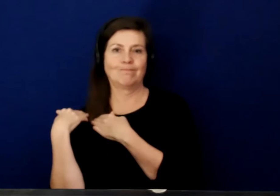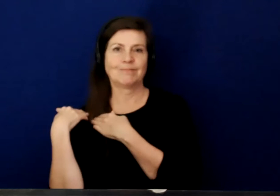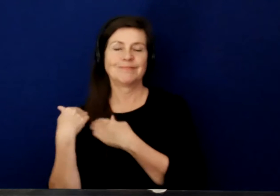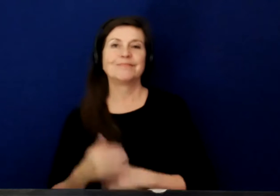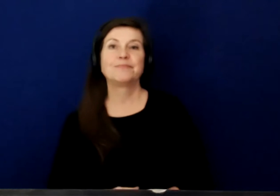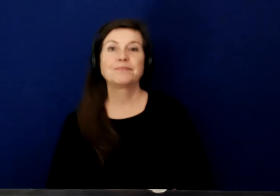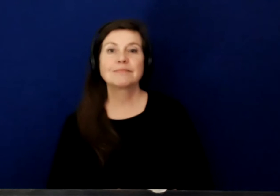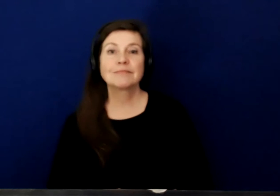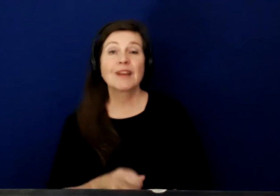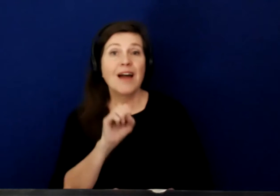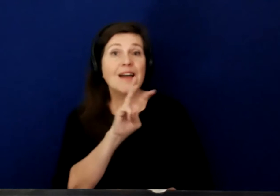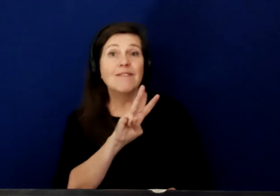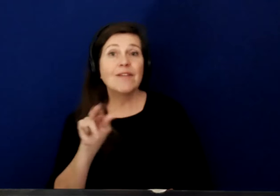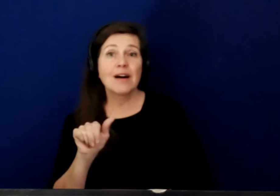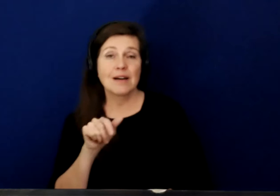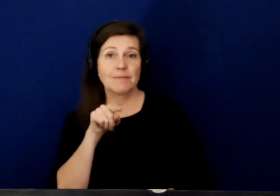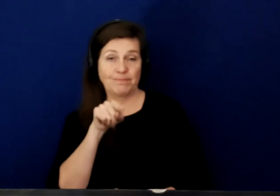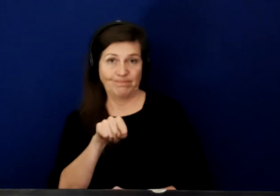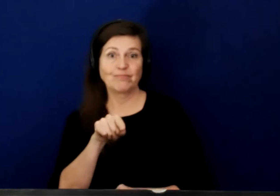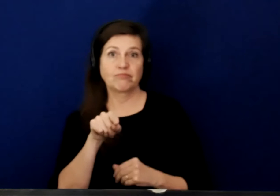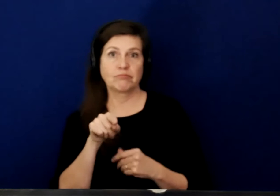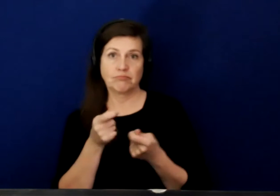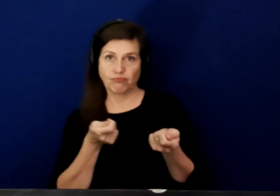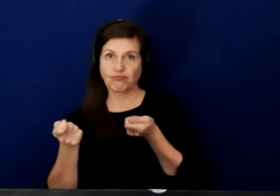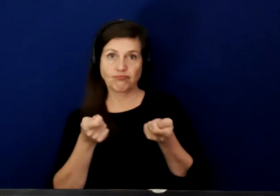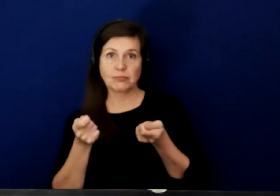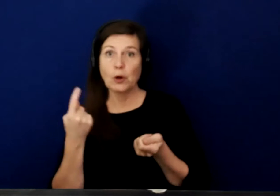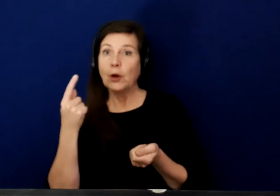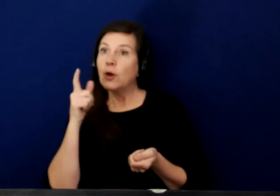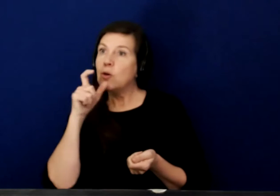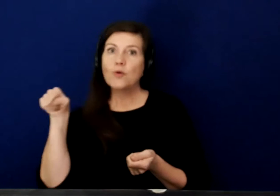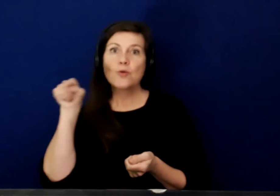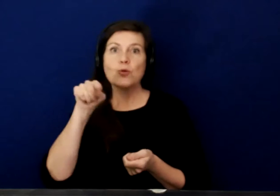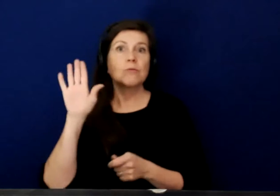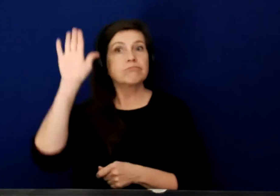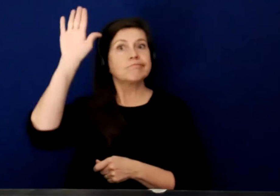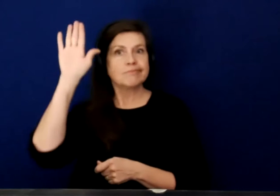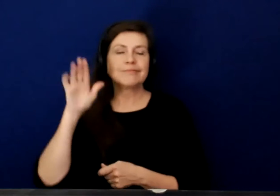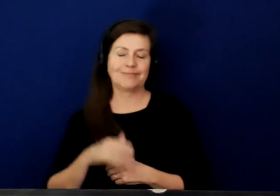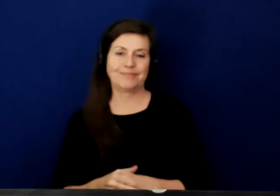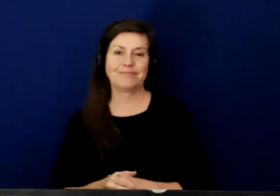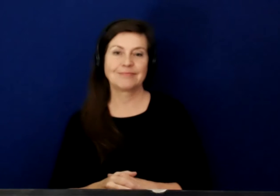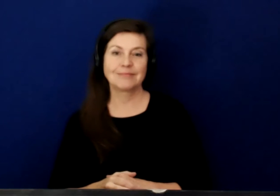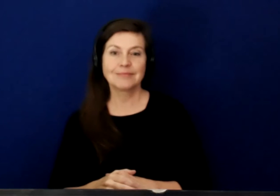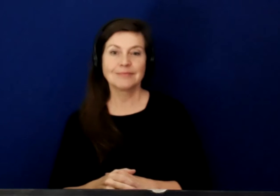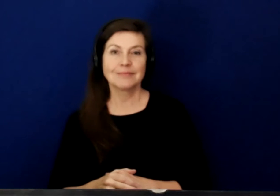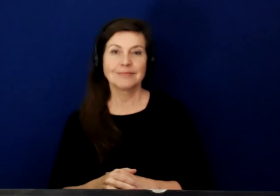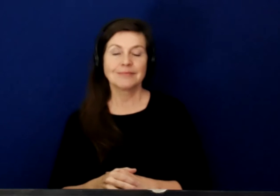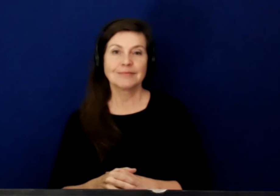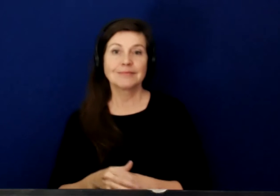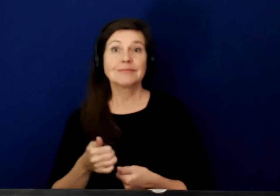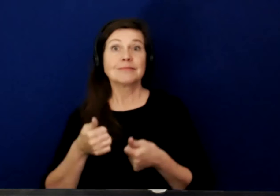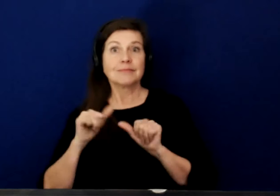you have the control of the order of the people who raise their hand. I have absolutely no control, but yes, next in line is